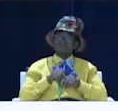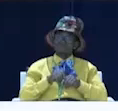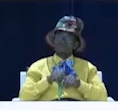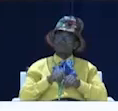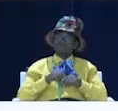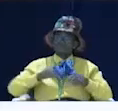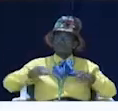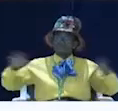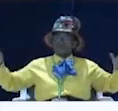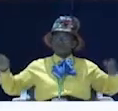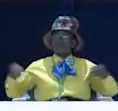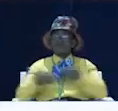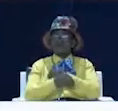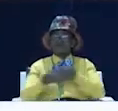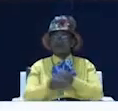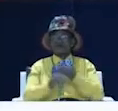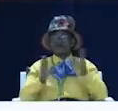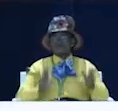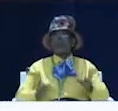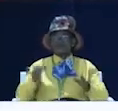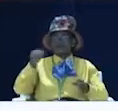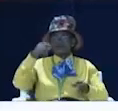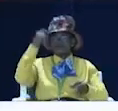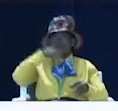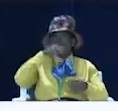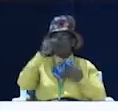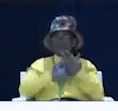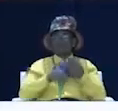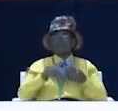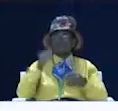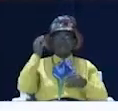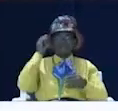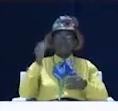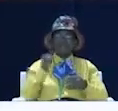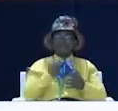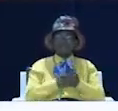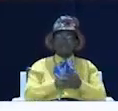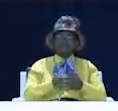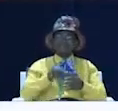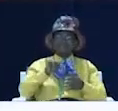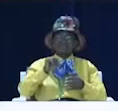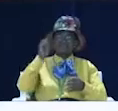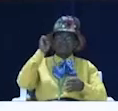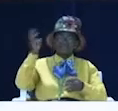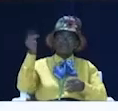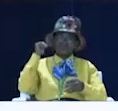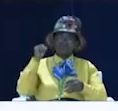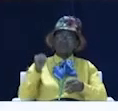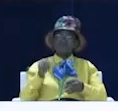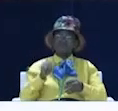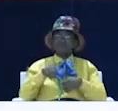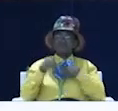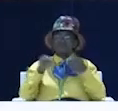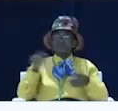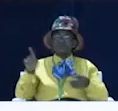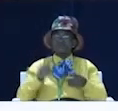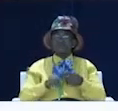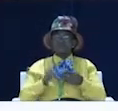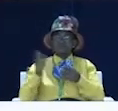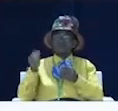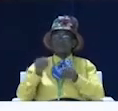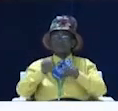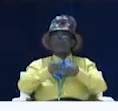big officer of government years ago said that he was going to pull down the camp. I said, ha,